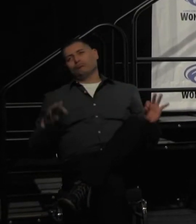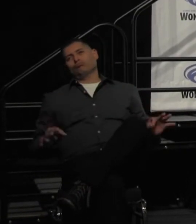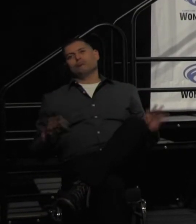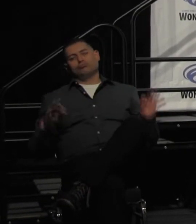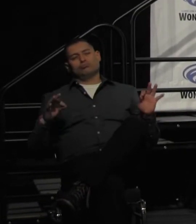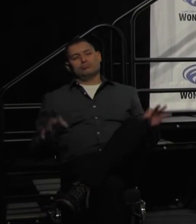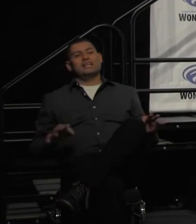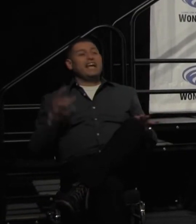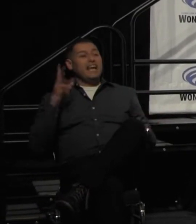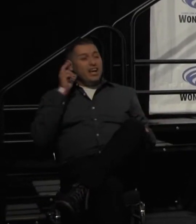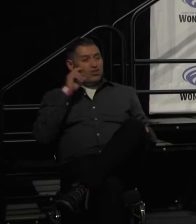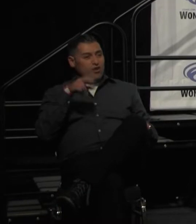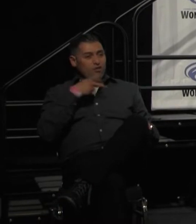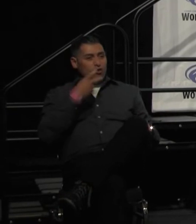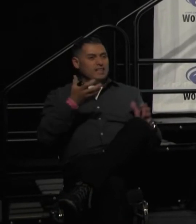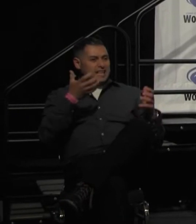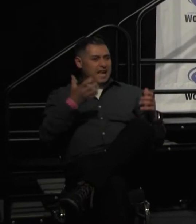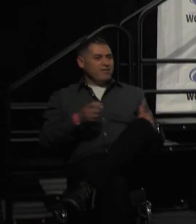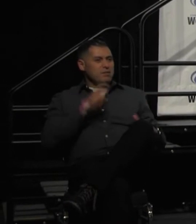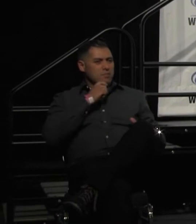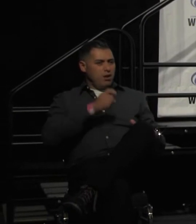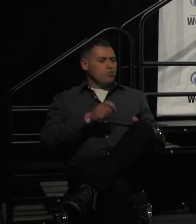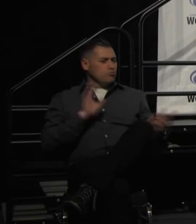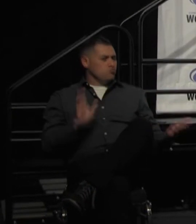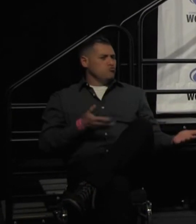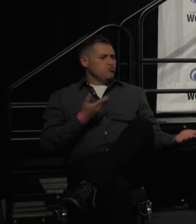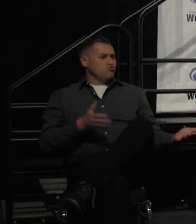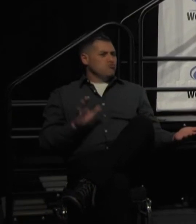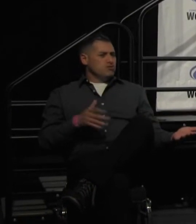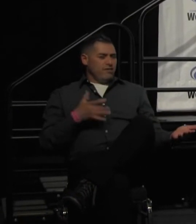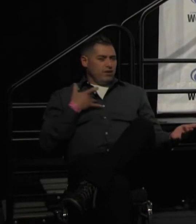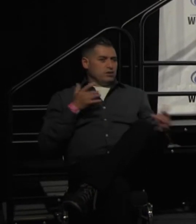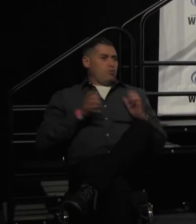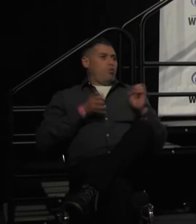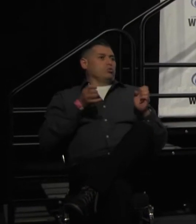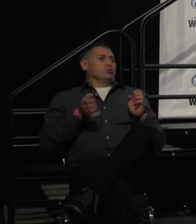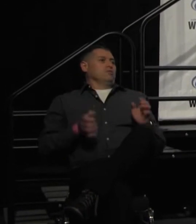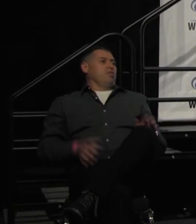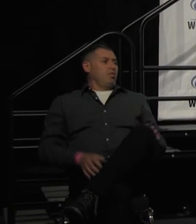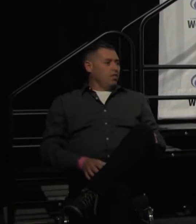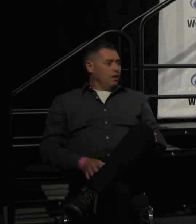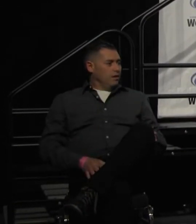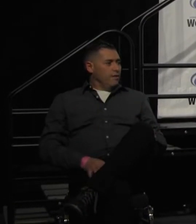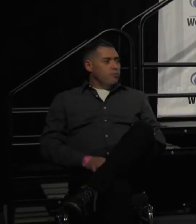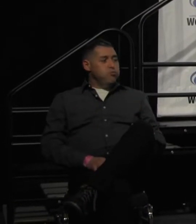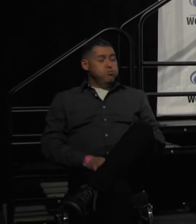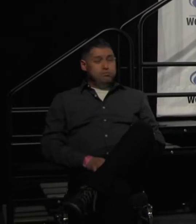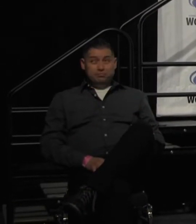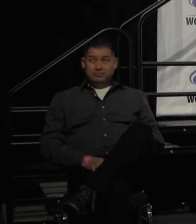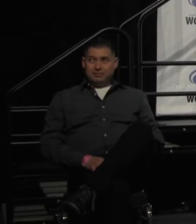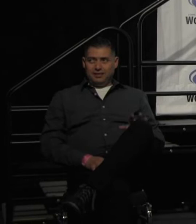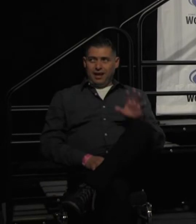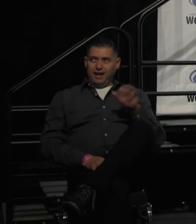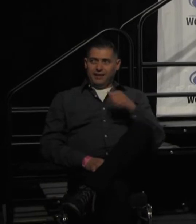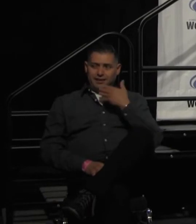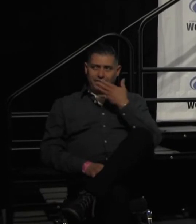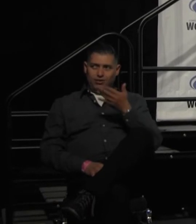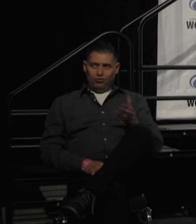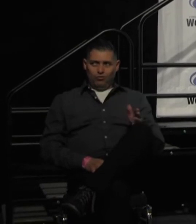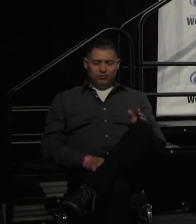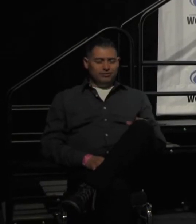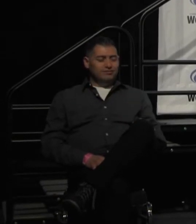to hear your voice with heavy metal, it really made me emotional. Oh, I guess. Thank you.